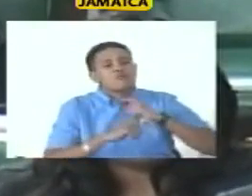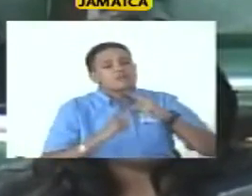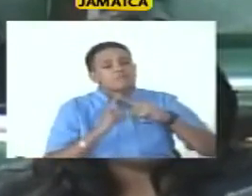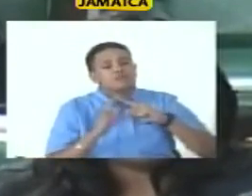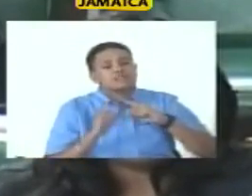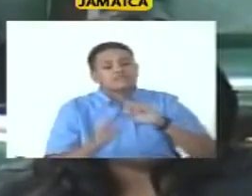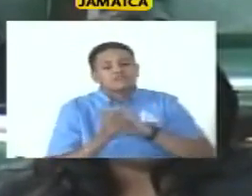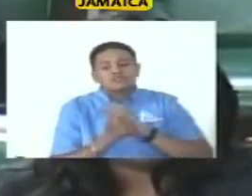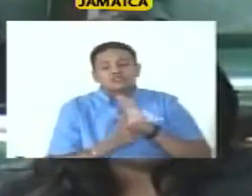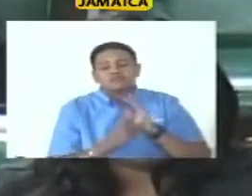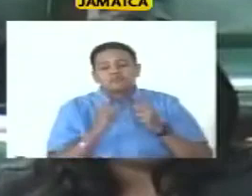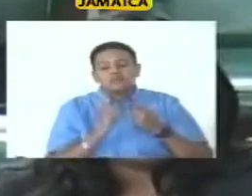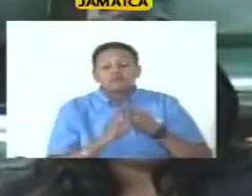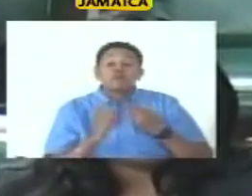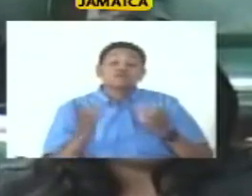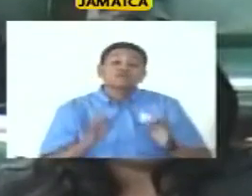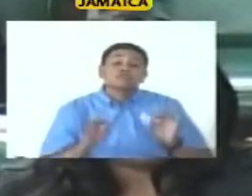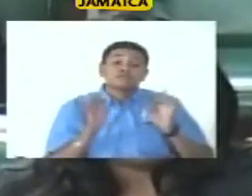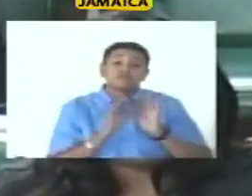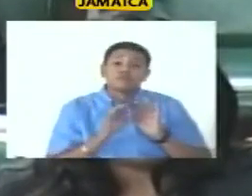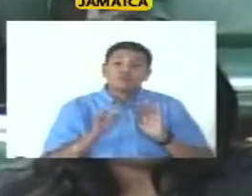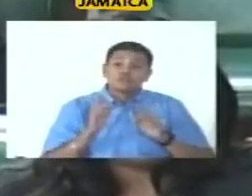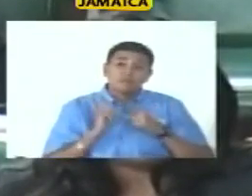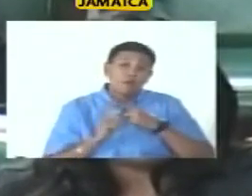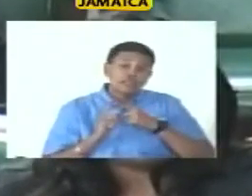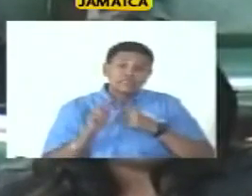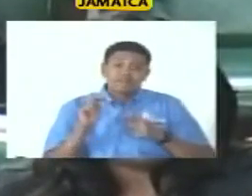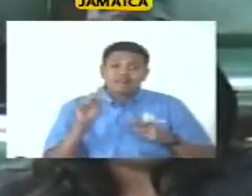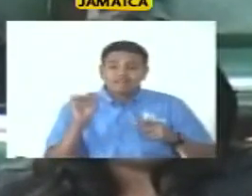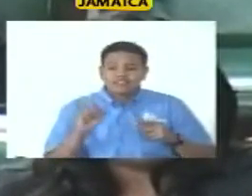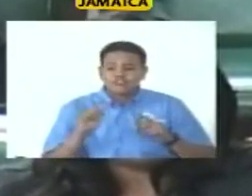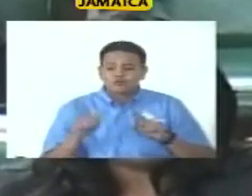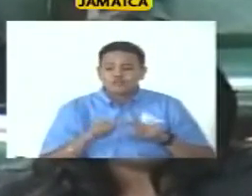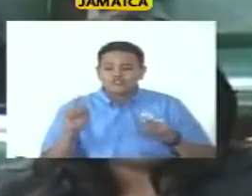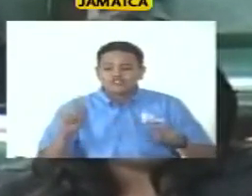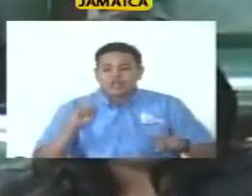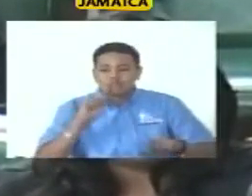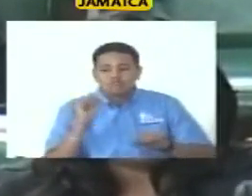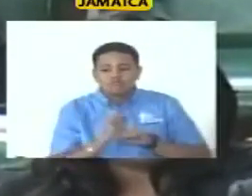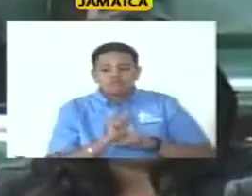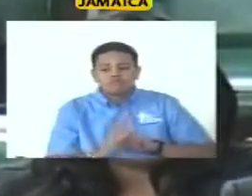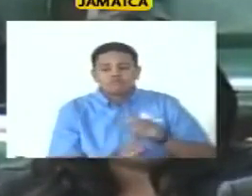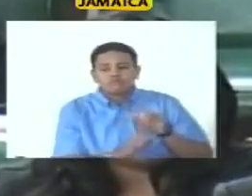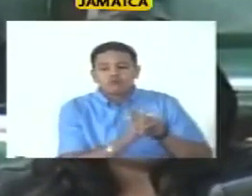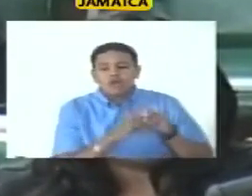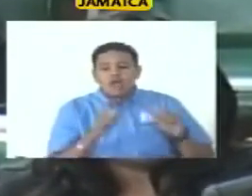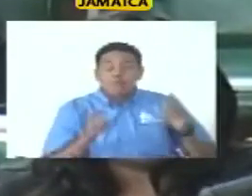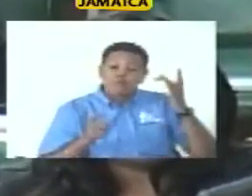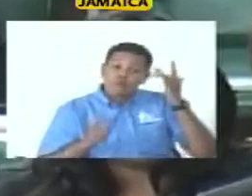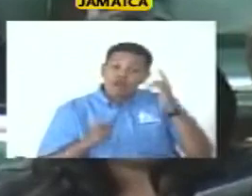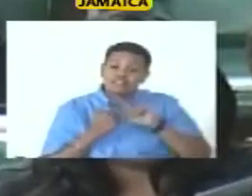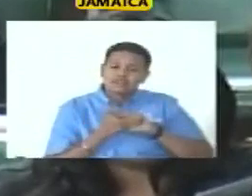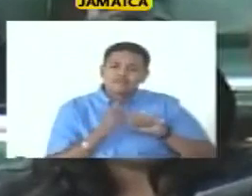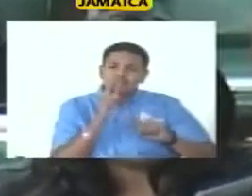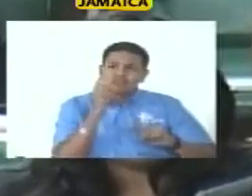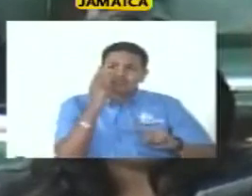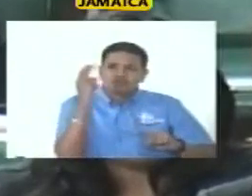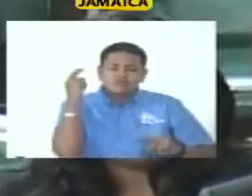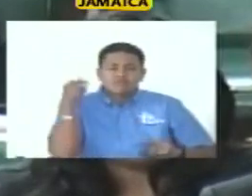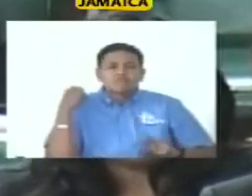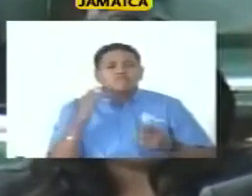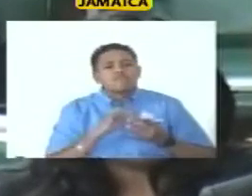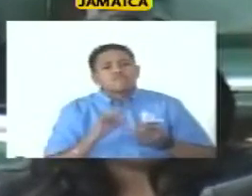the positives of NIDS as well, when it shall have come into effect. Because, I mean, I recall speaking